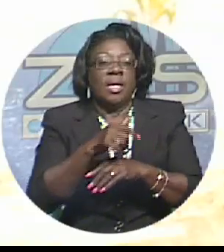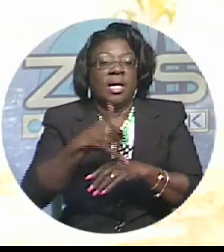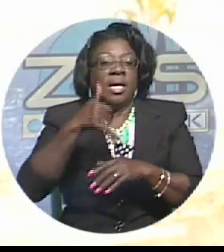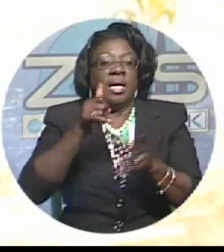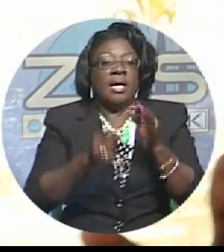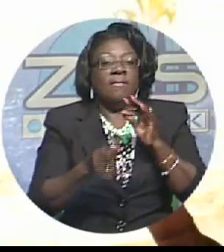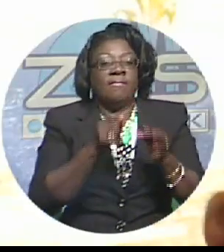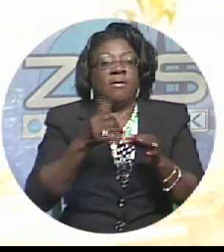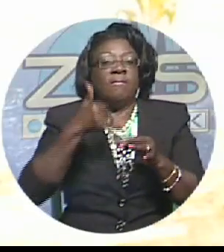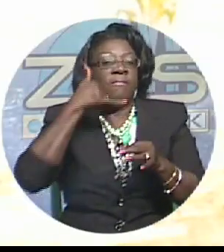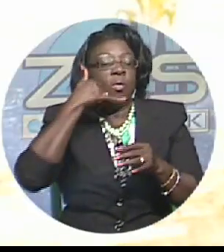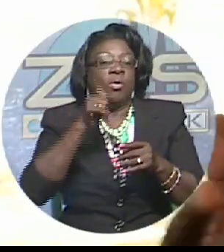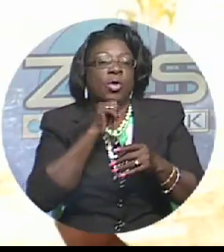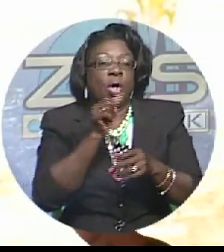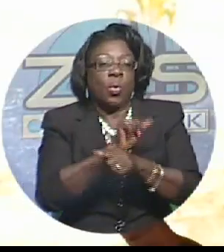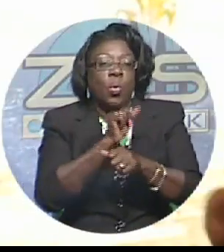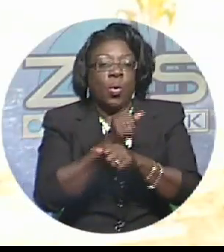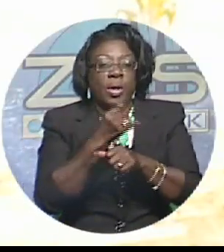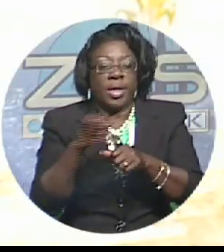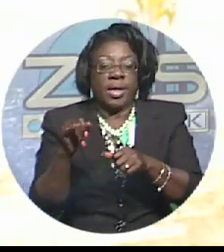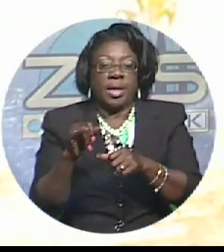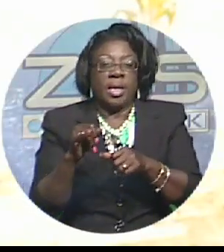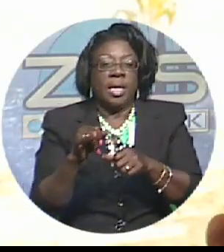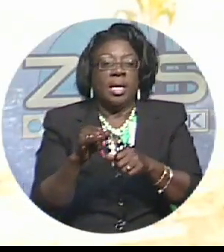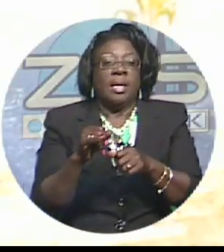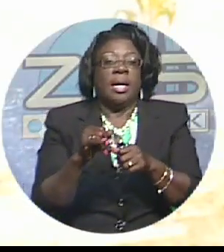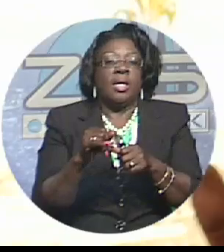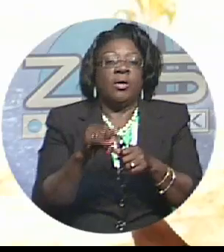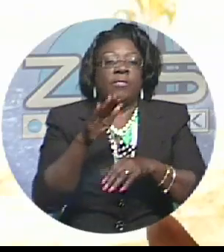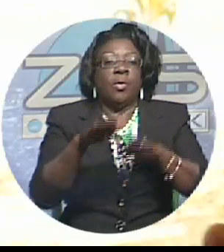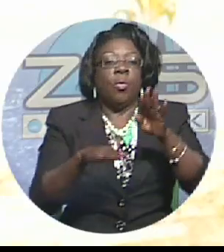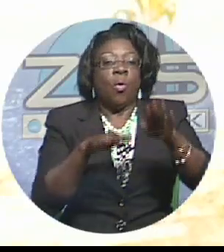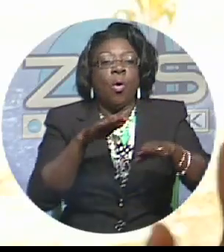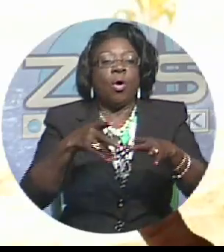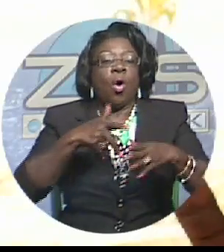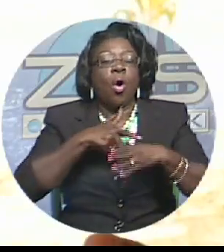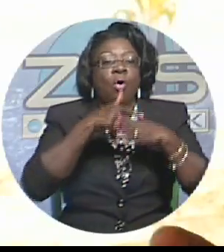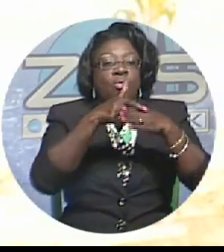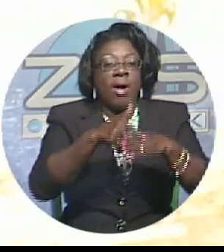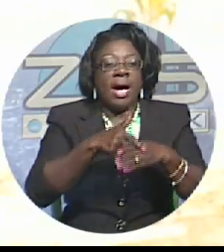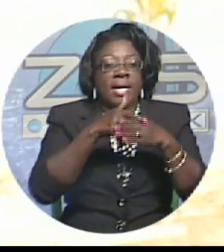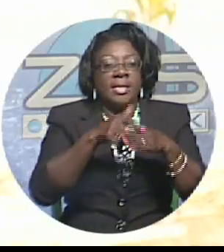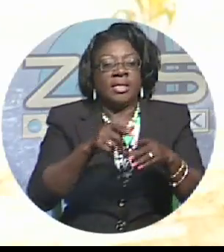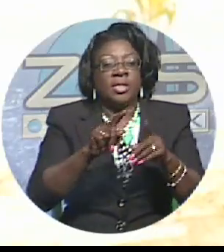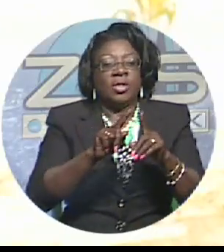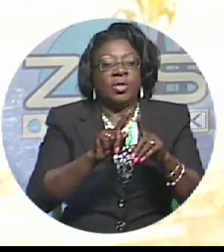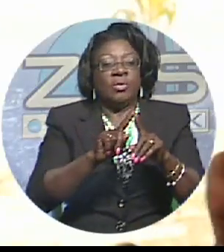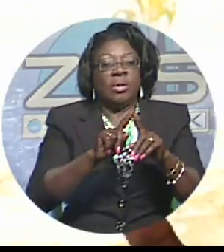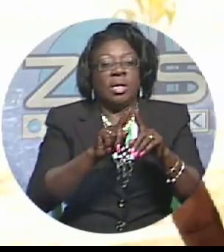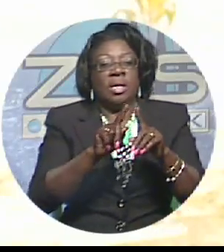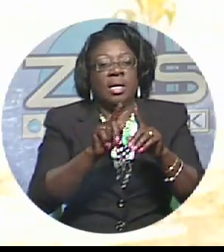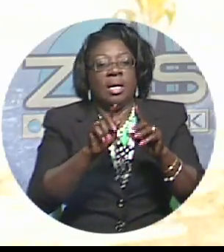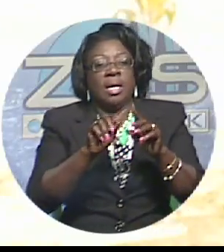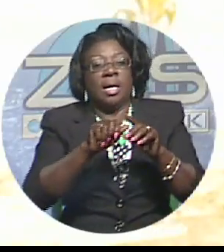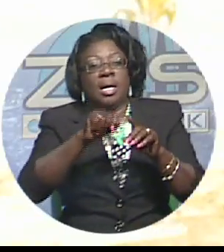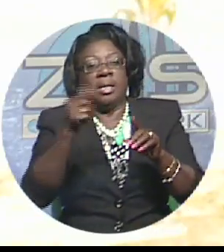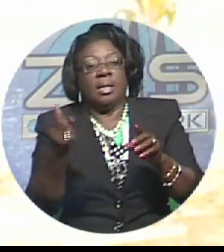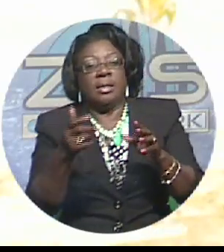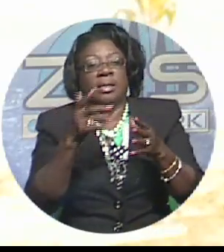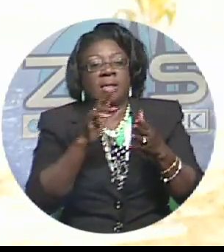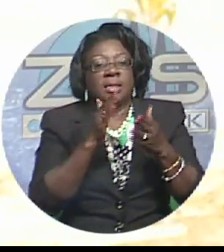down, in a settlement and you had to actually walk or ride because, it was